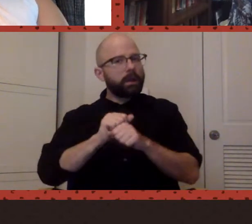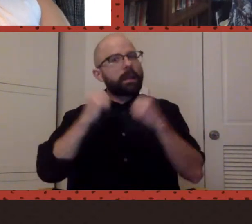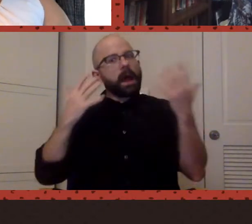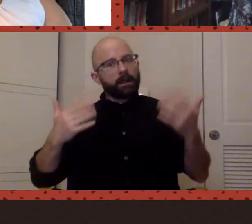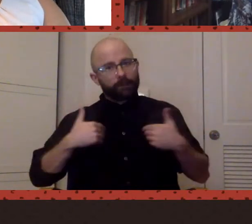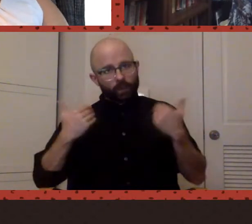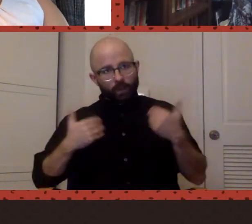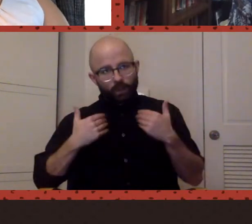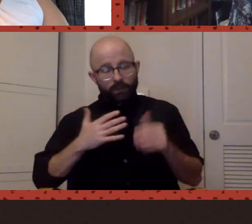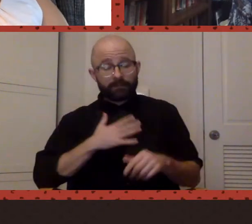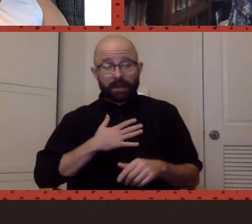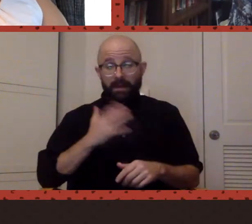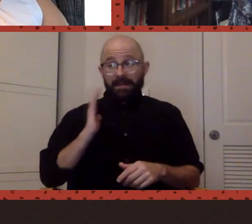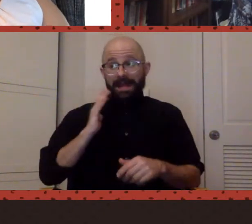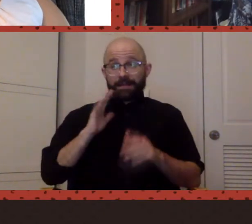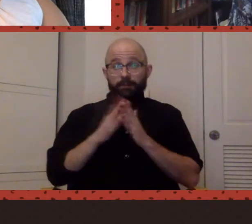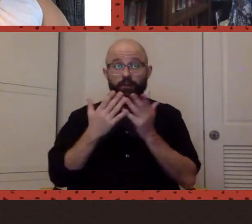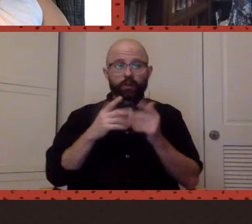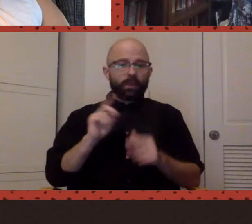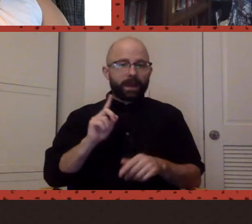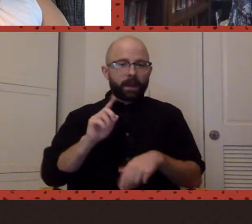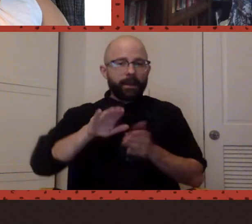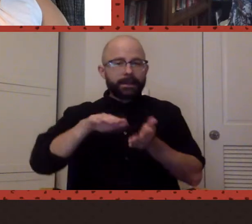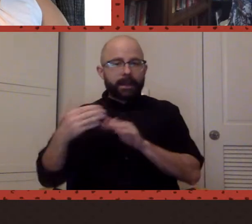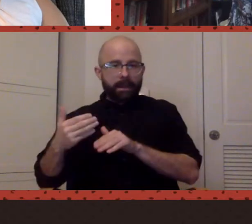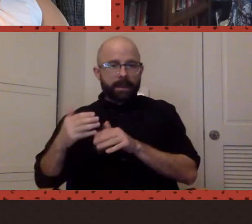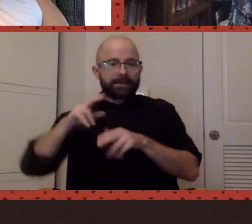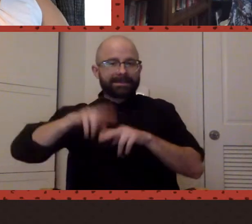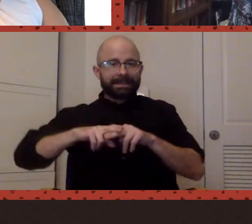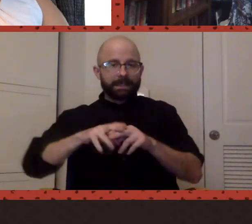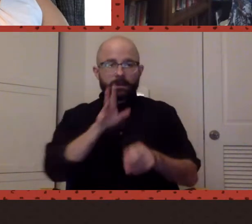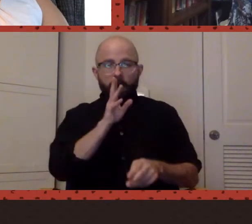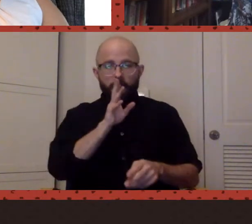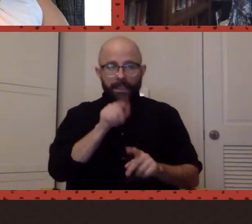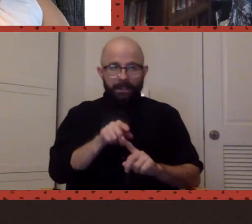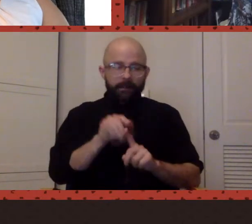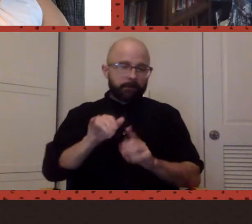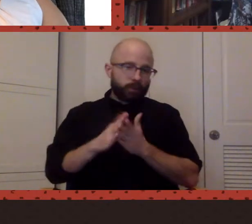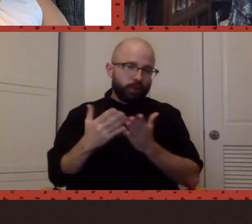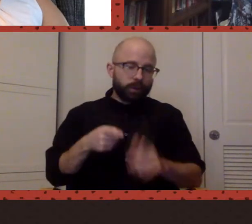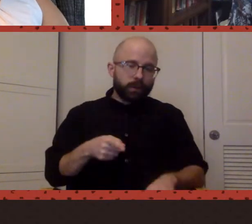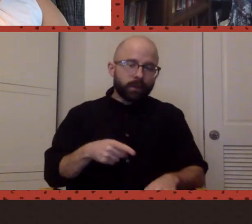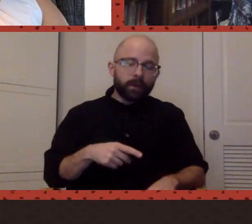in my last book, Where the Dead Sit Talking, I